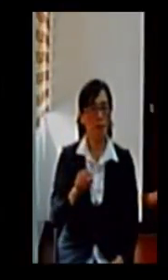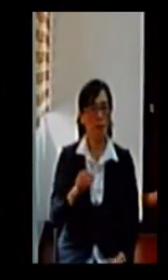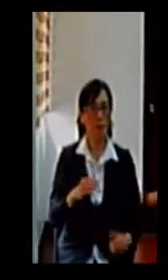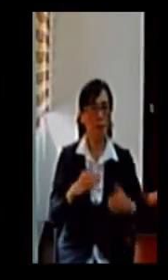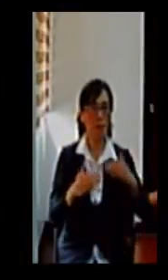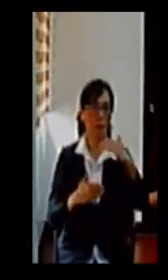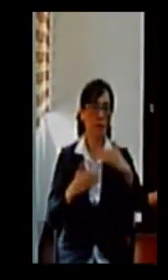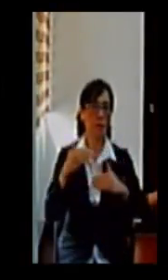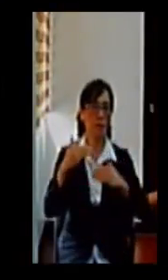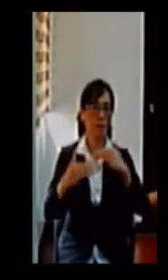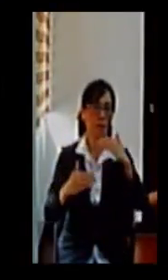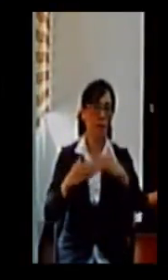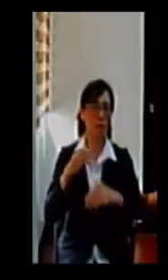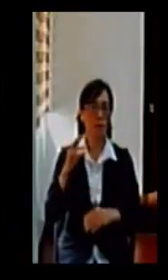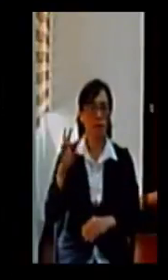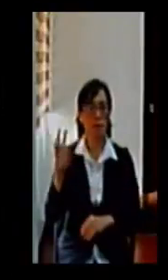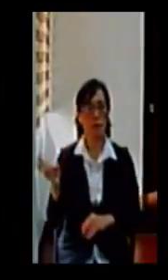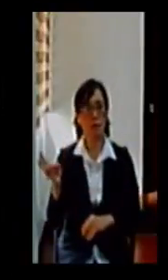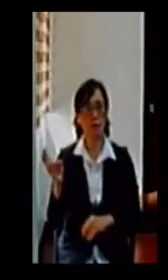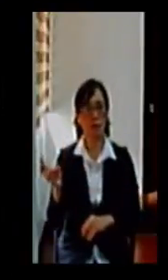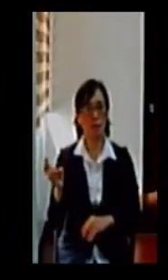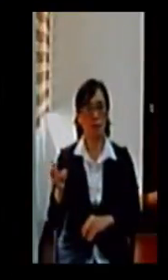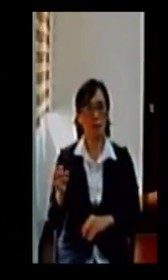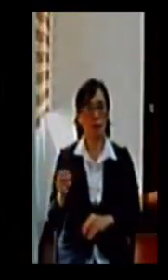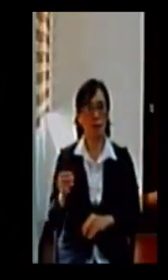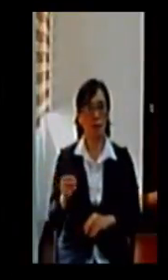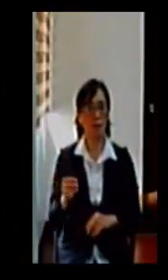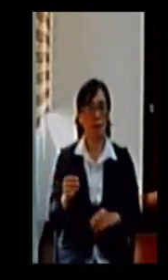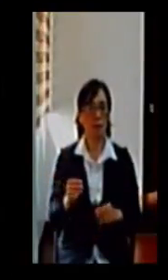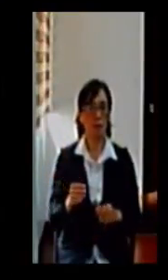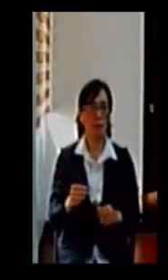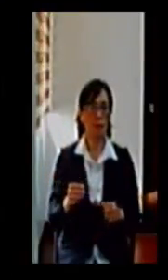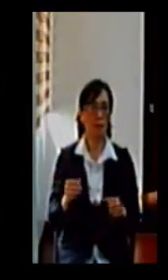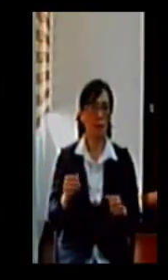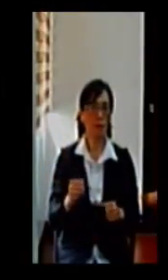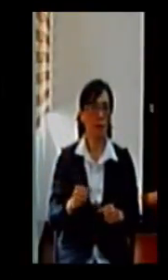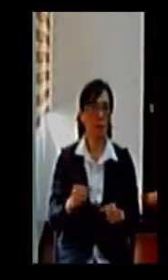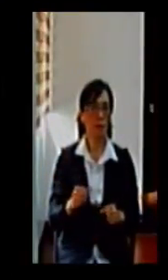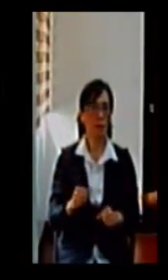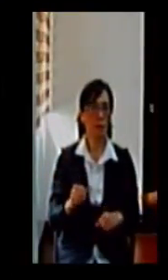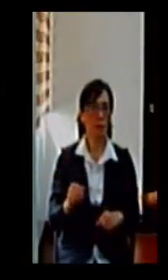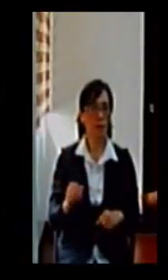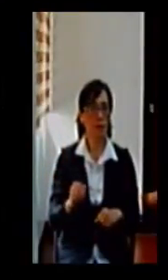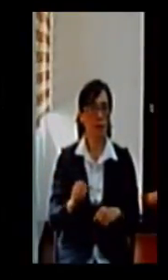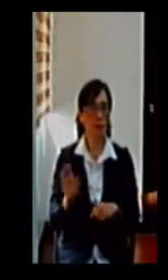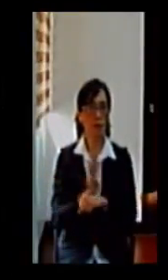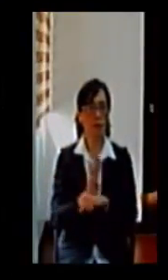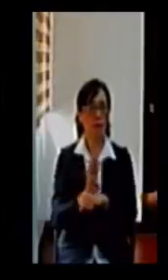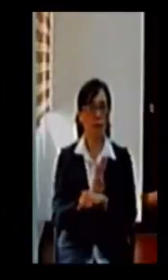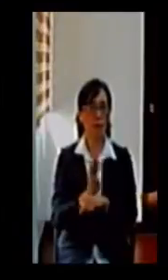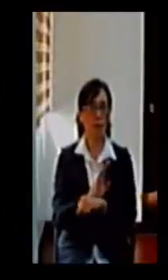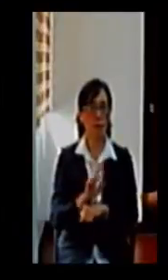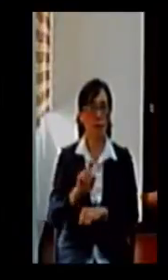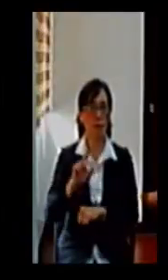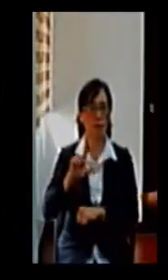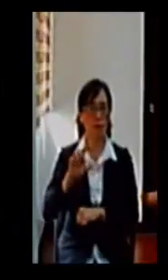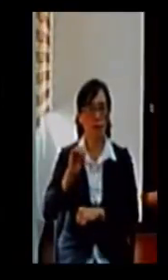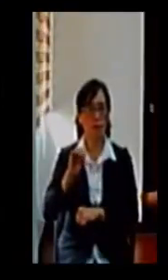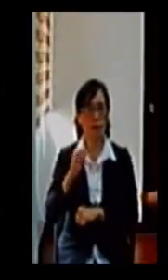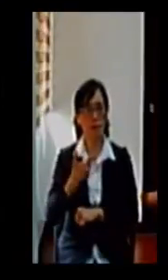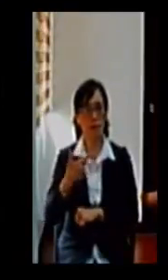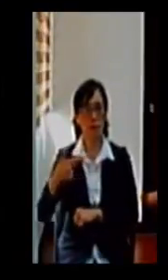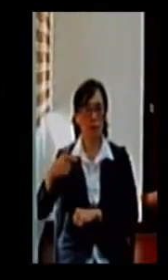70s, up to the 70s, it's just booming logging. We are number one, top three exporter